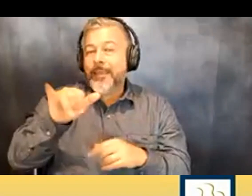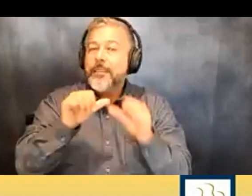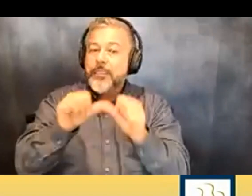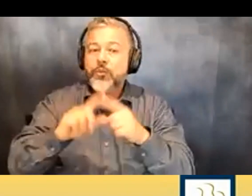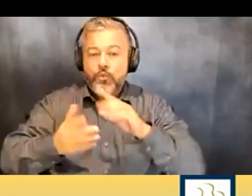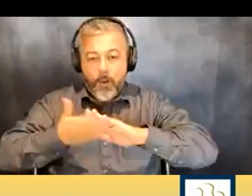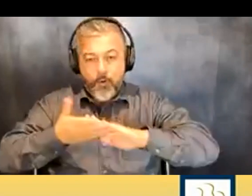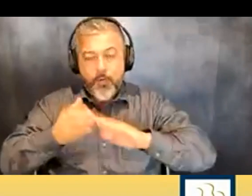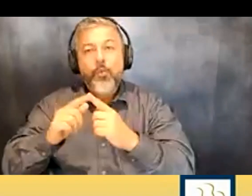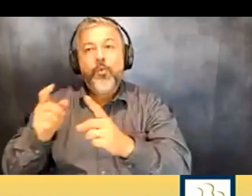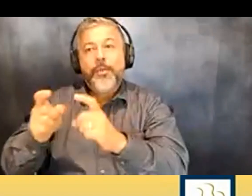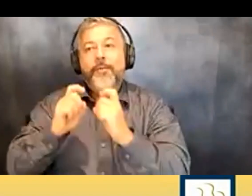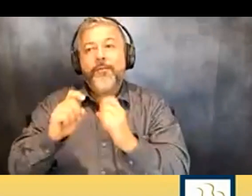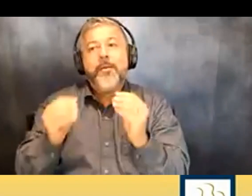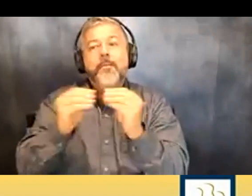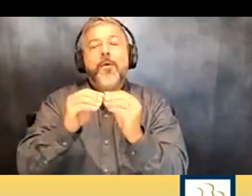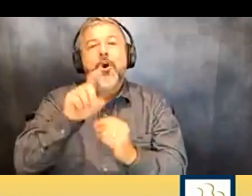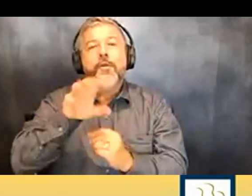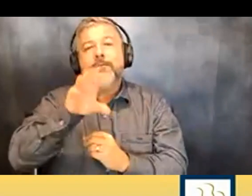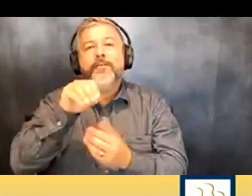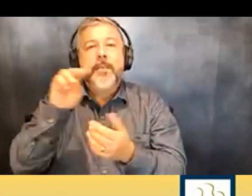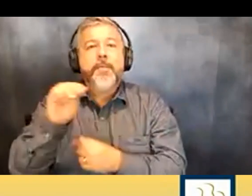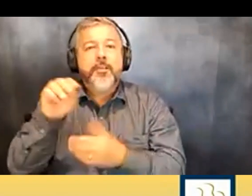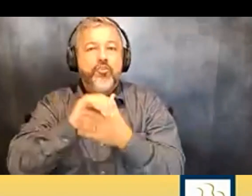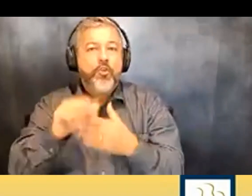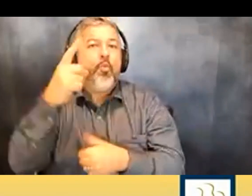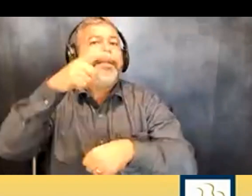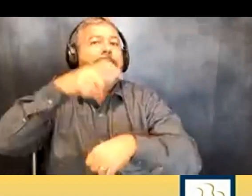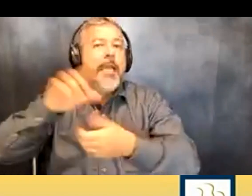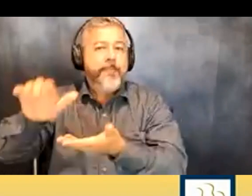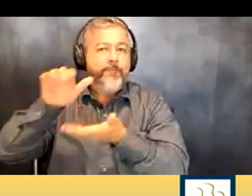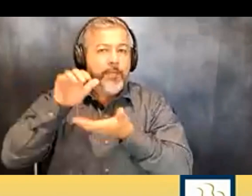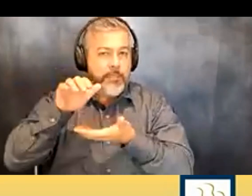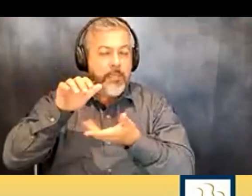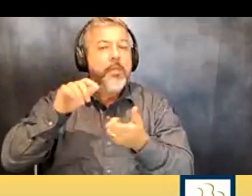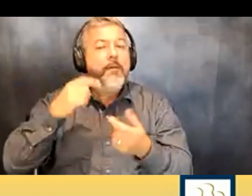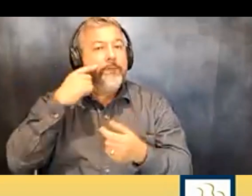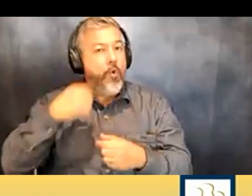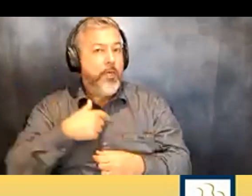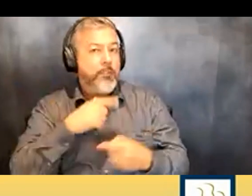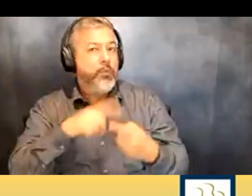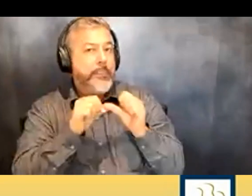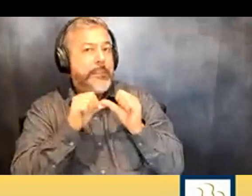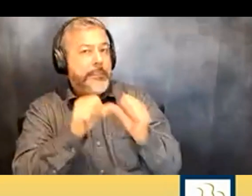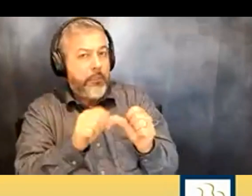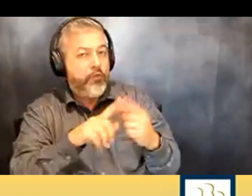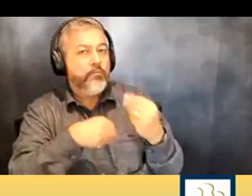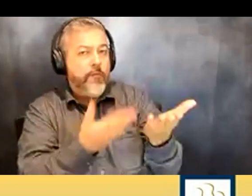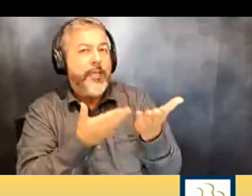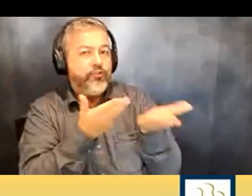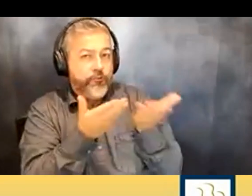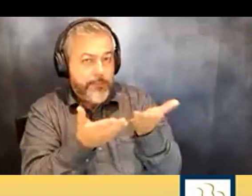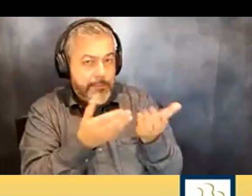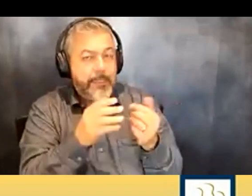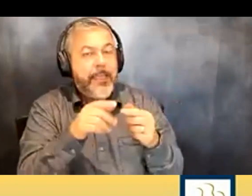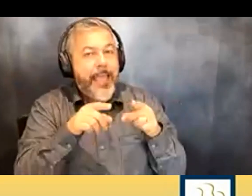we were given an additional $150 million in one-time funding so that we can continue to provide those services as the